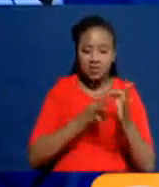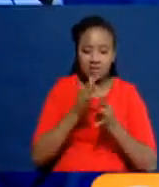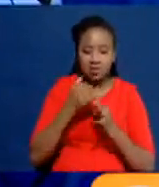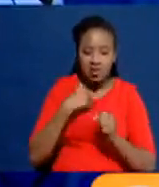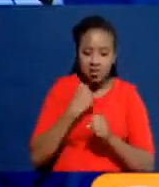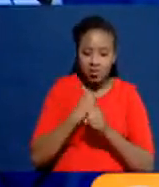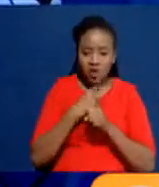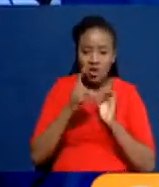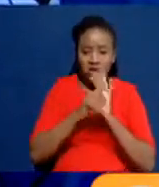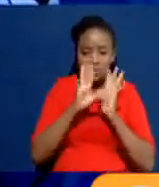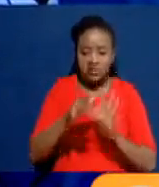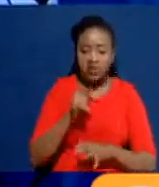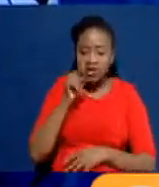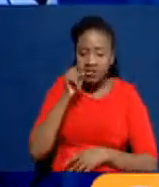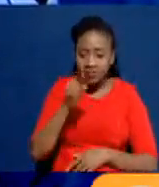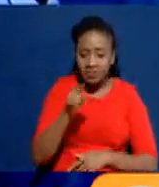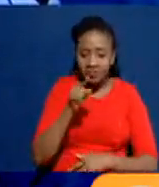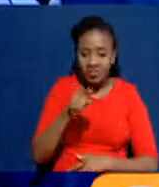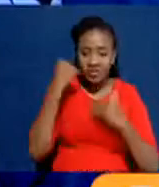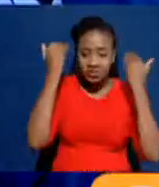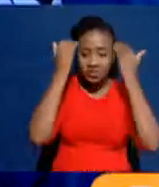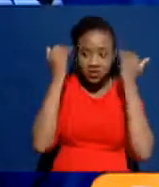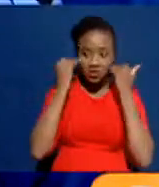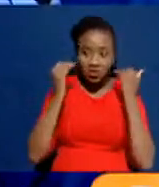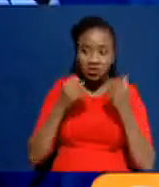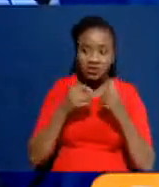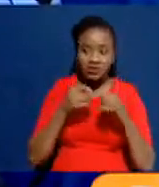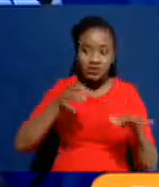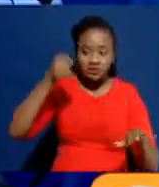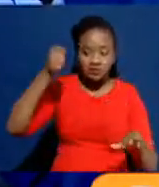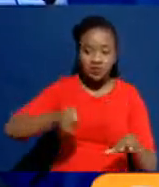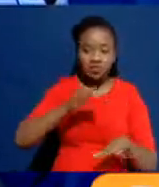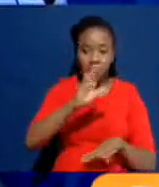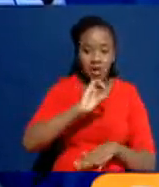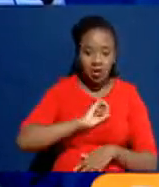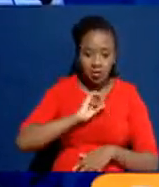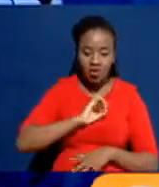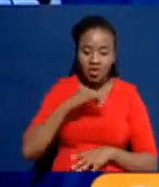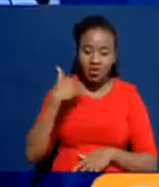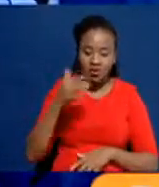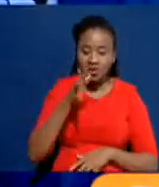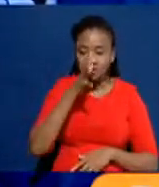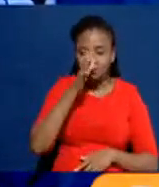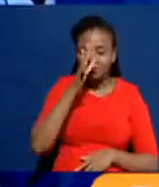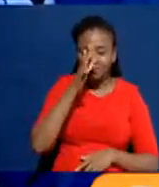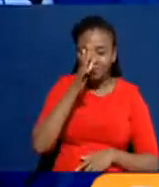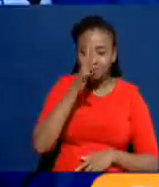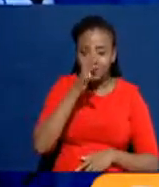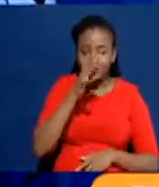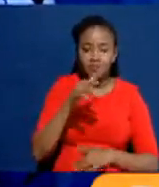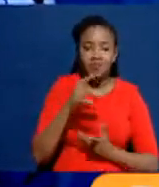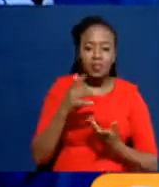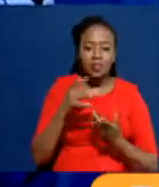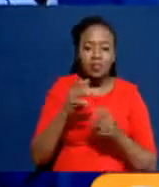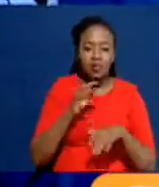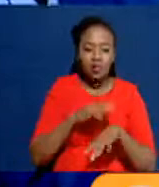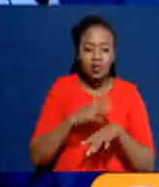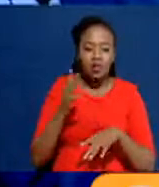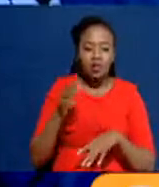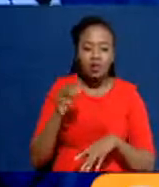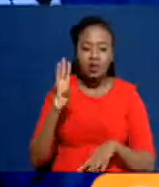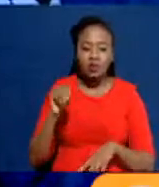This court sat on its own judgment. It kept on relying on the Murima case, which